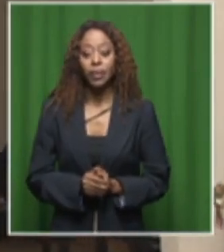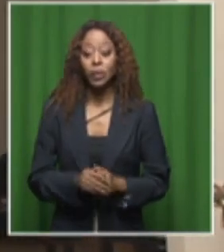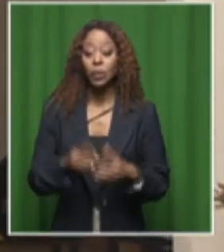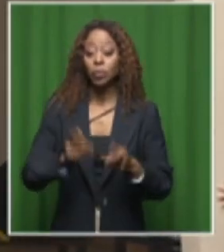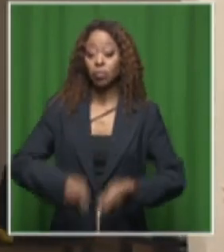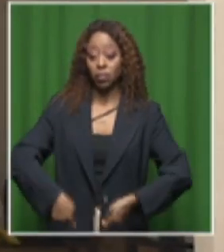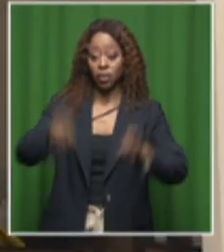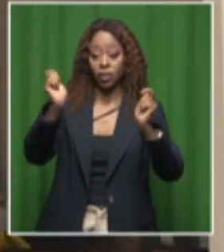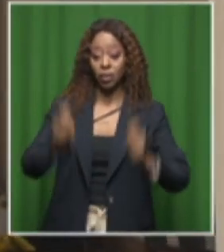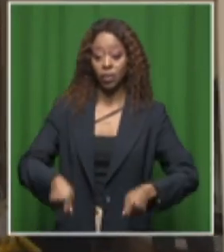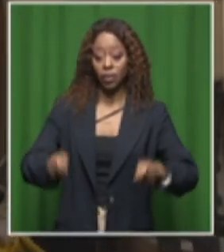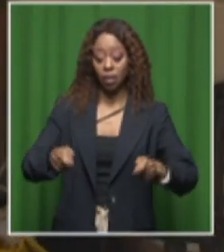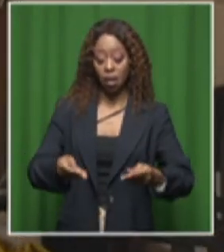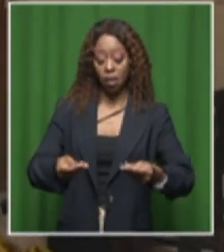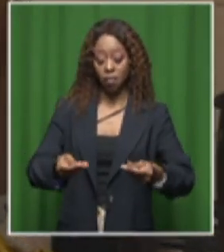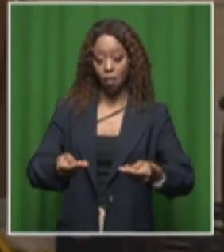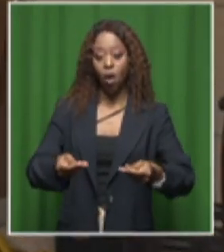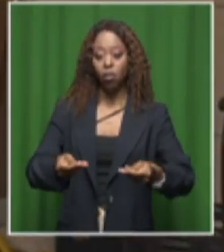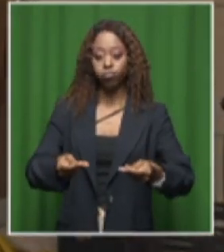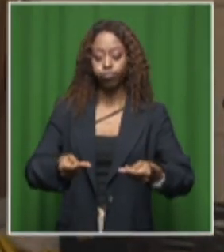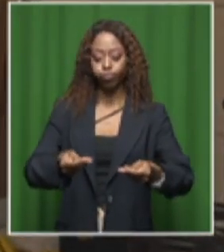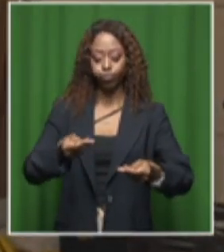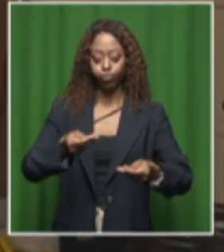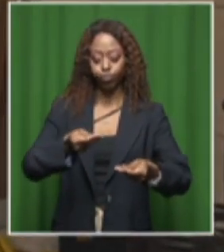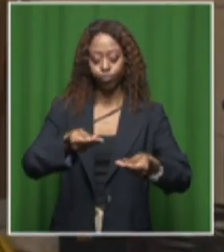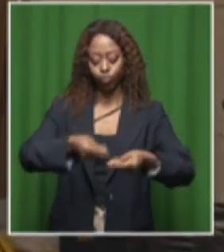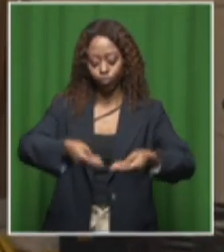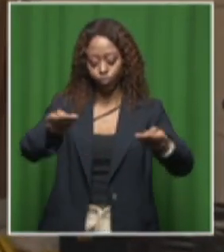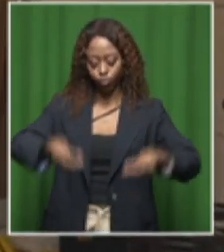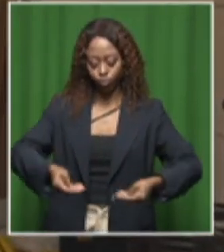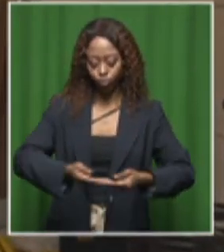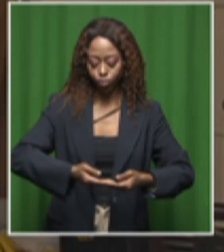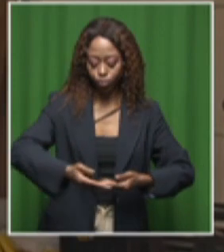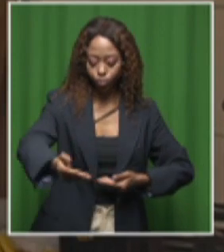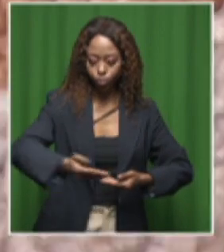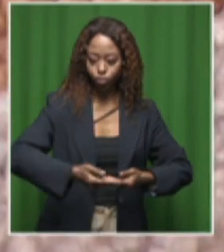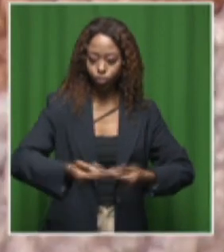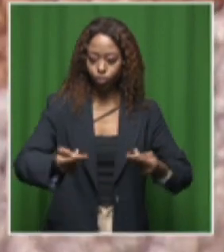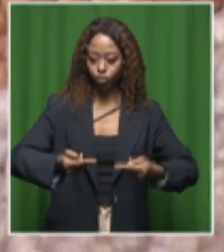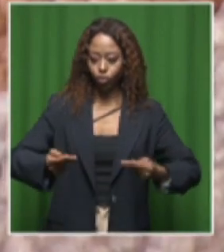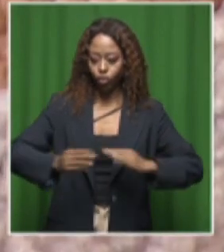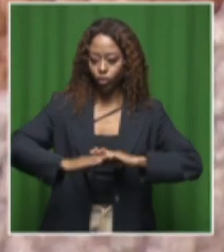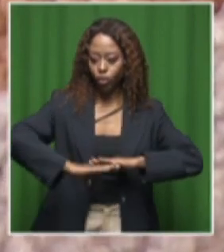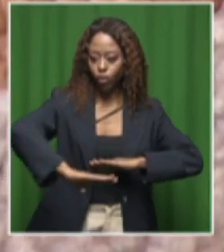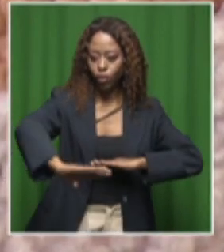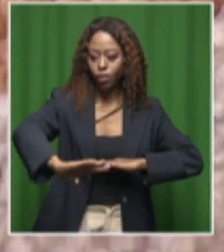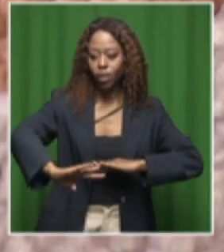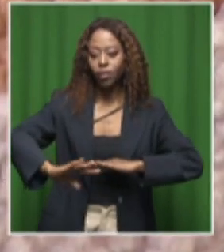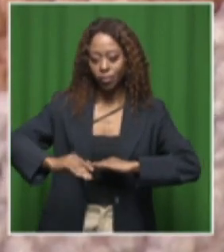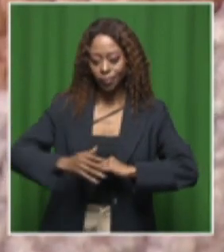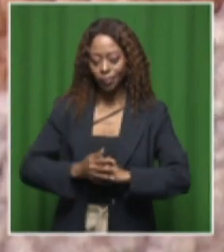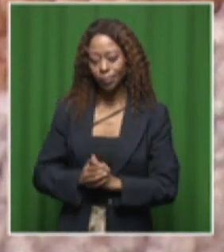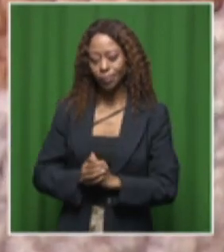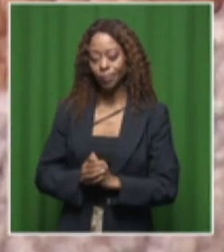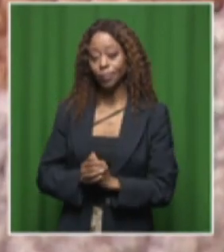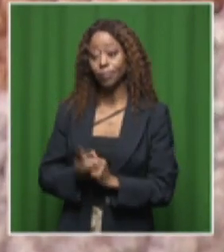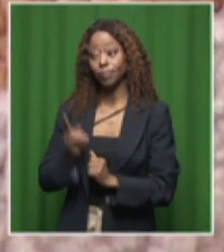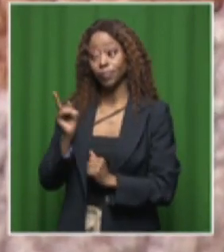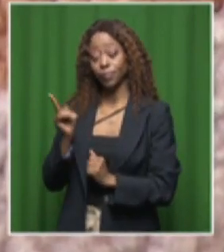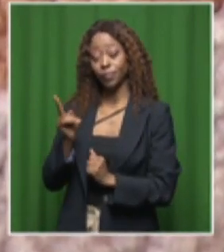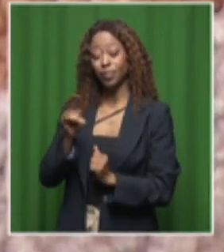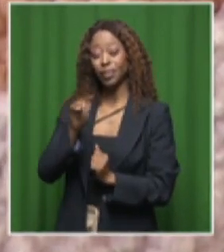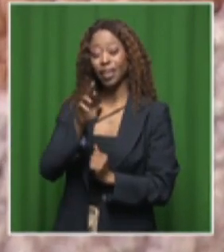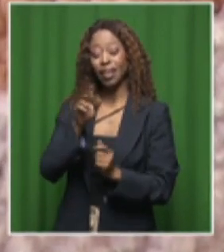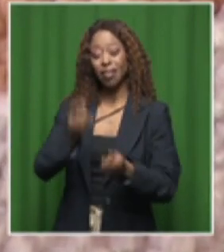A rug is a piece of fabric that's typically laid on the floor as a decorative and functional item. Rugs can come